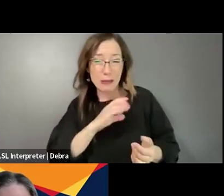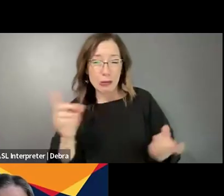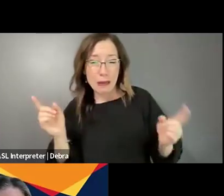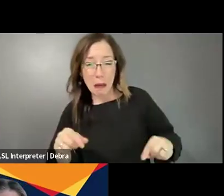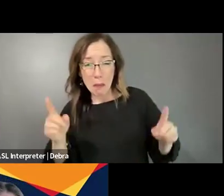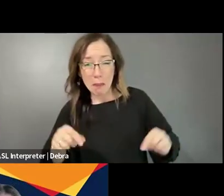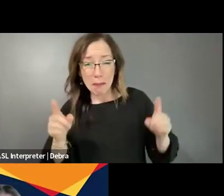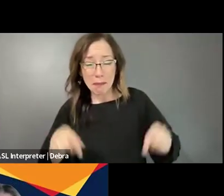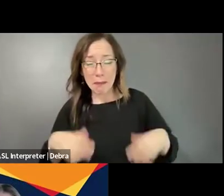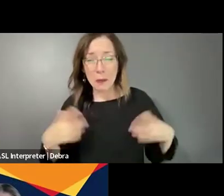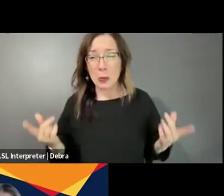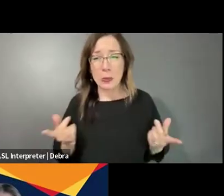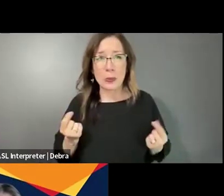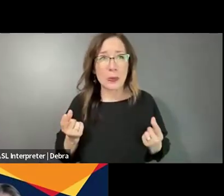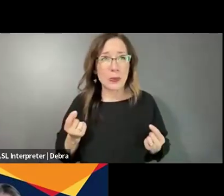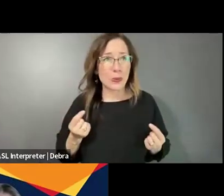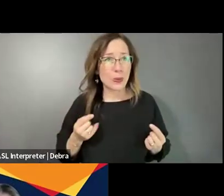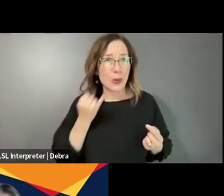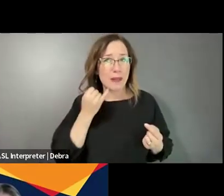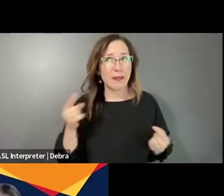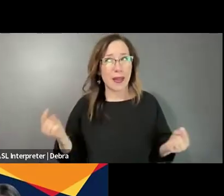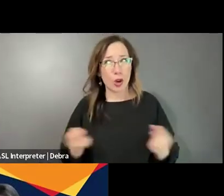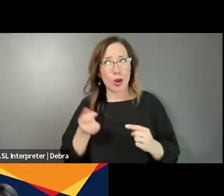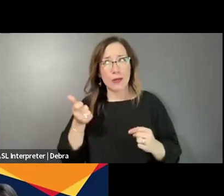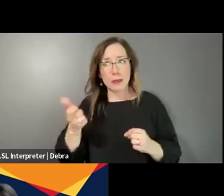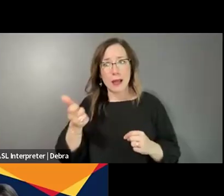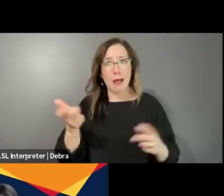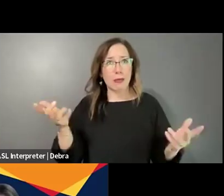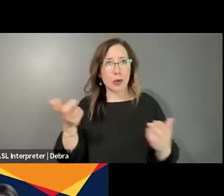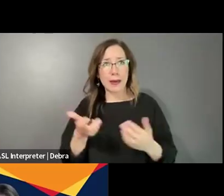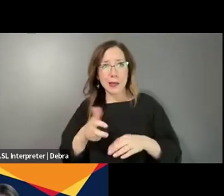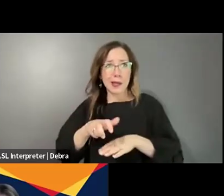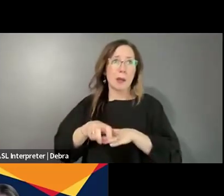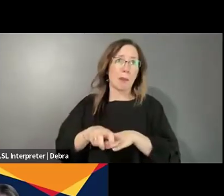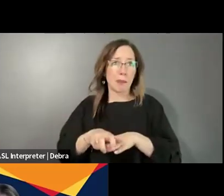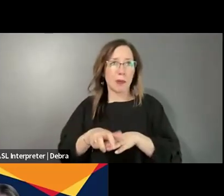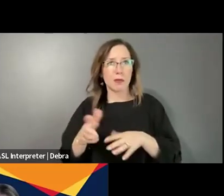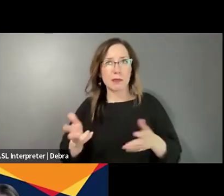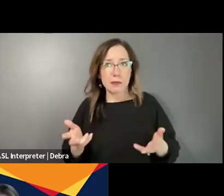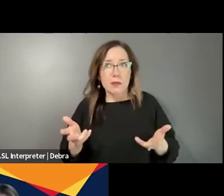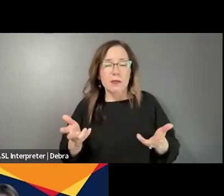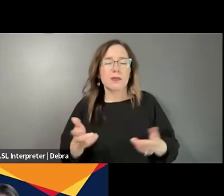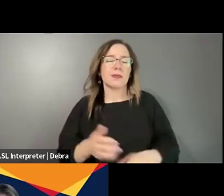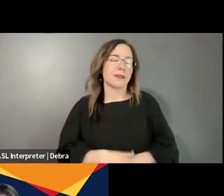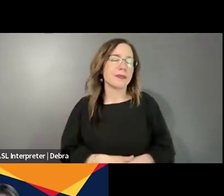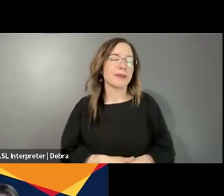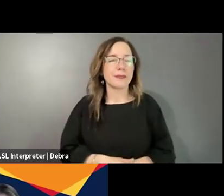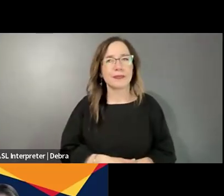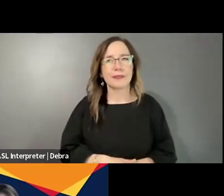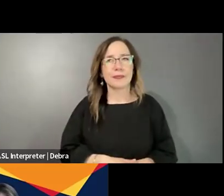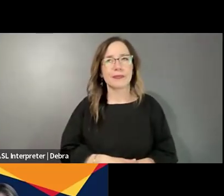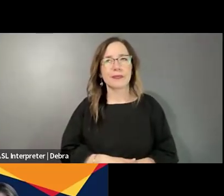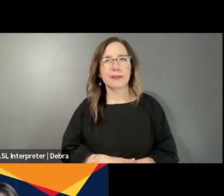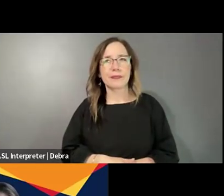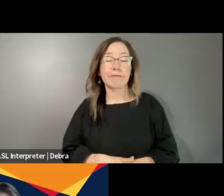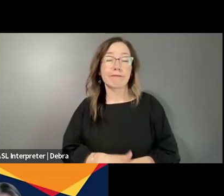here. What are you going to do if one of them hurts themselves trying to get on this table? So, yeah, I just think it's